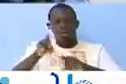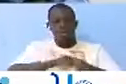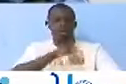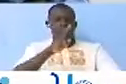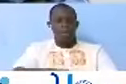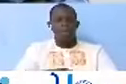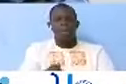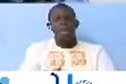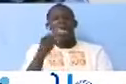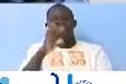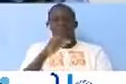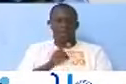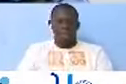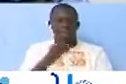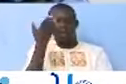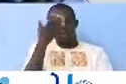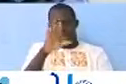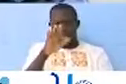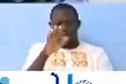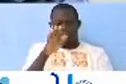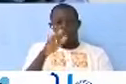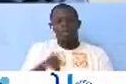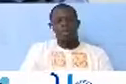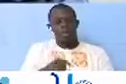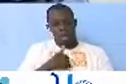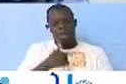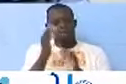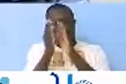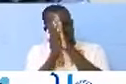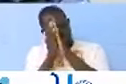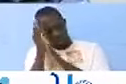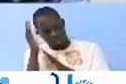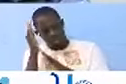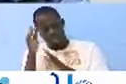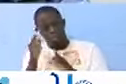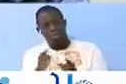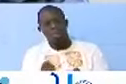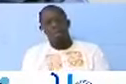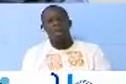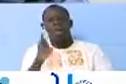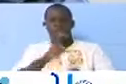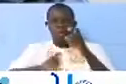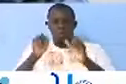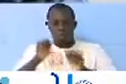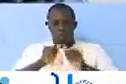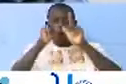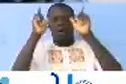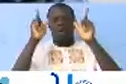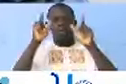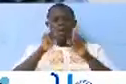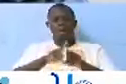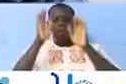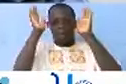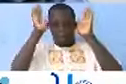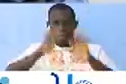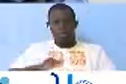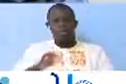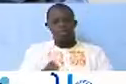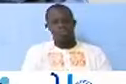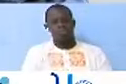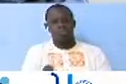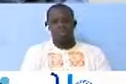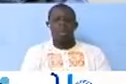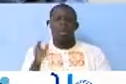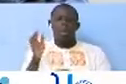it's 10 o'clock, I will lie down And then I get up to pray. Yang suwa